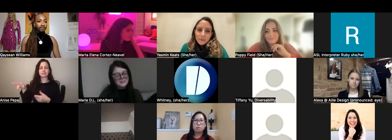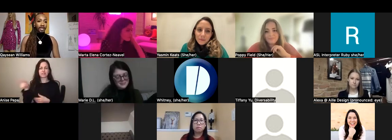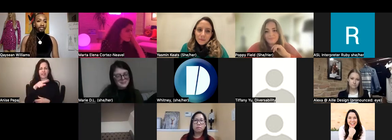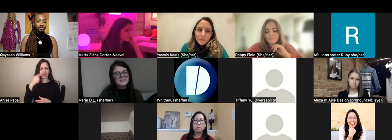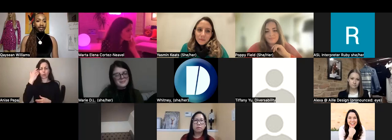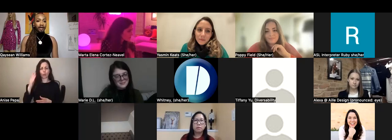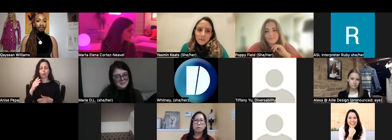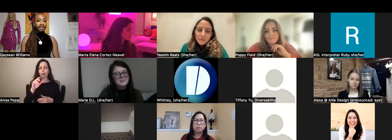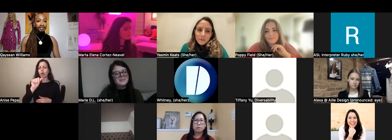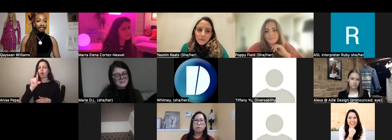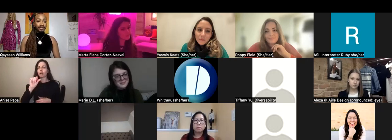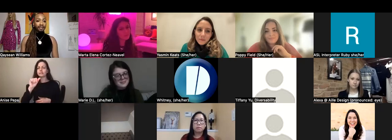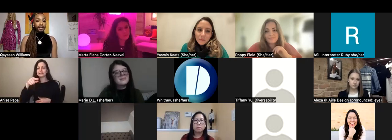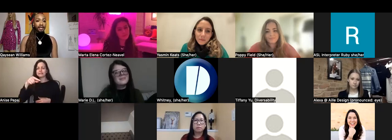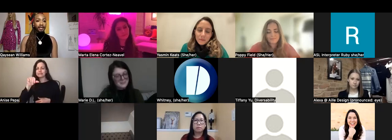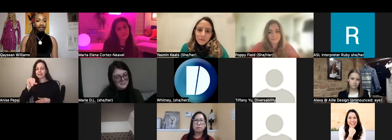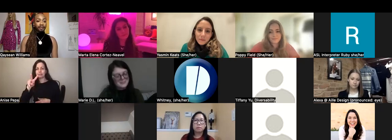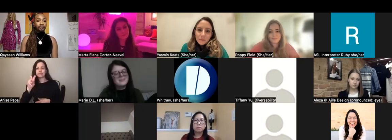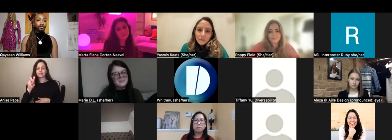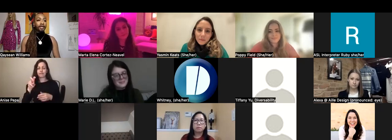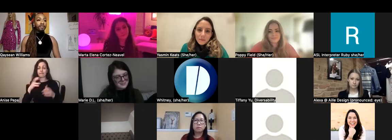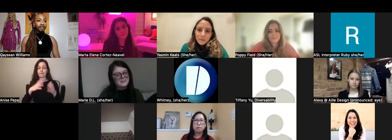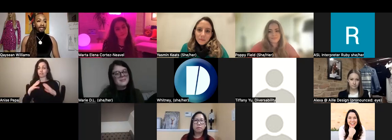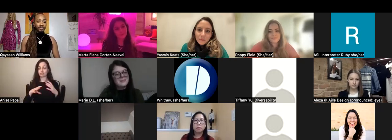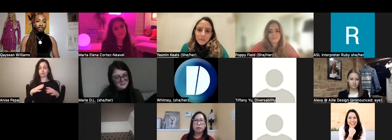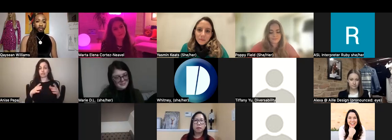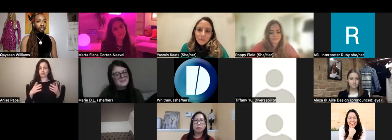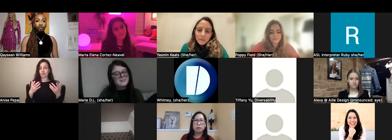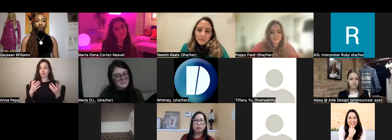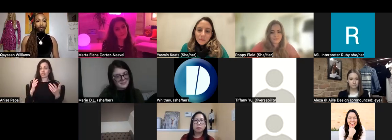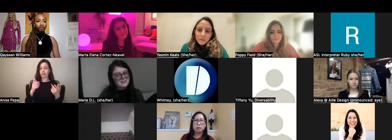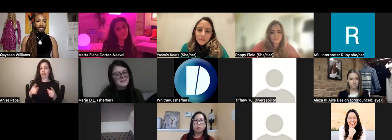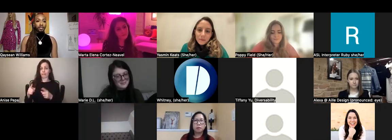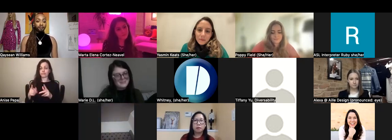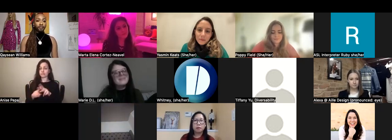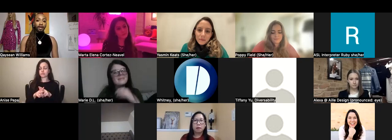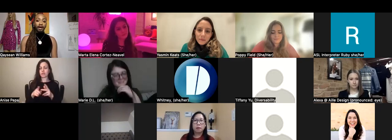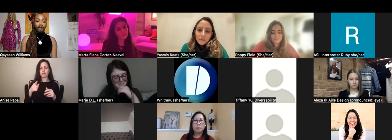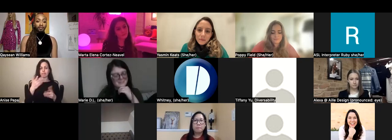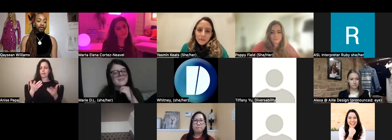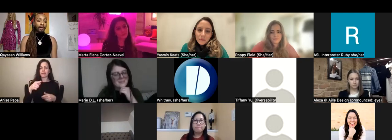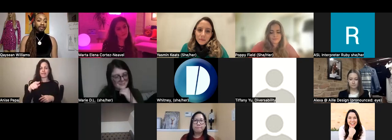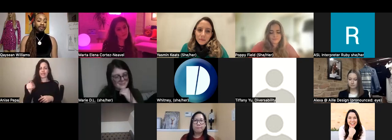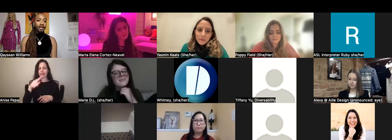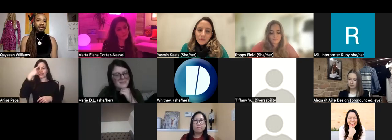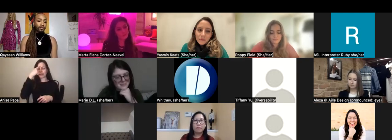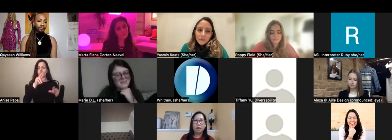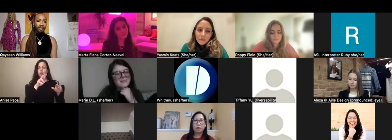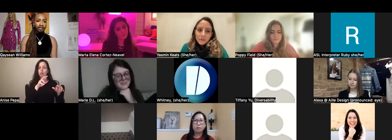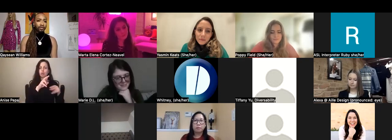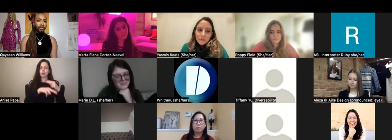adaptive fashion exists, and so they think that there's just universal fashion. So I believe